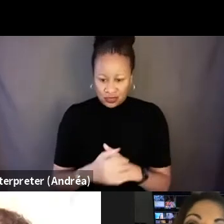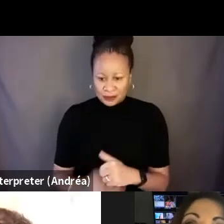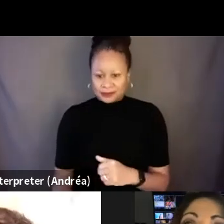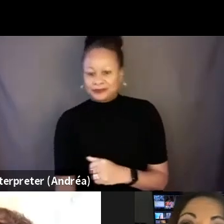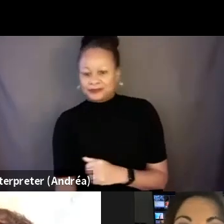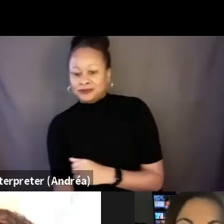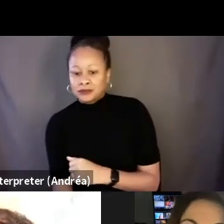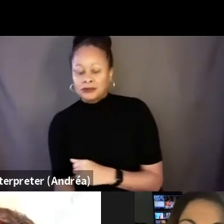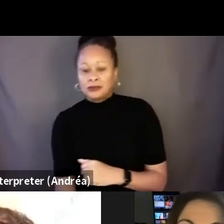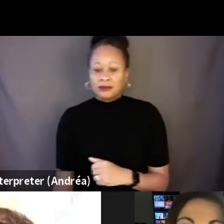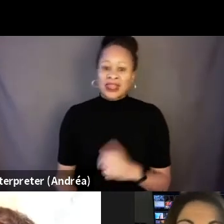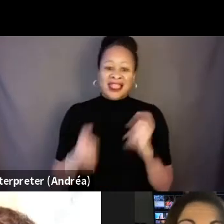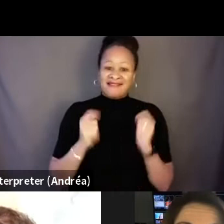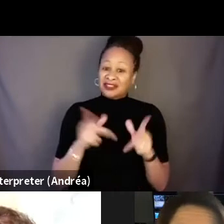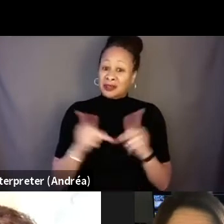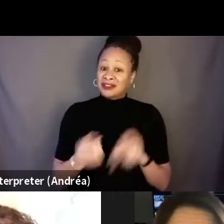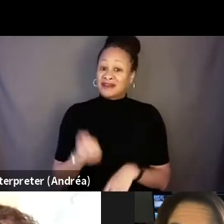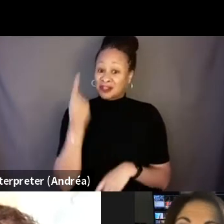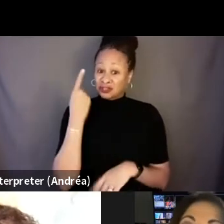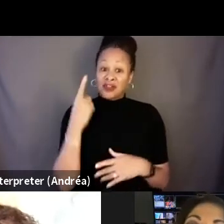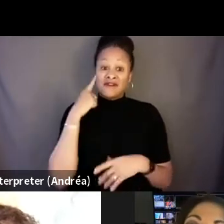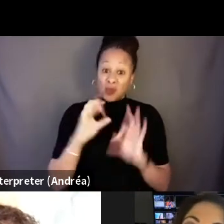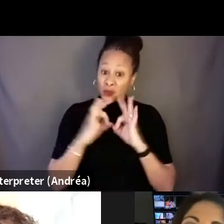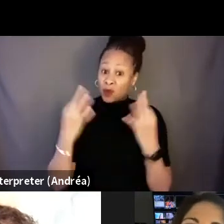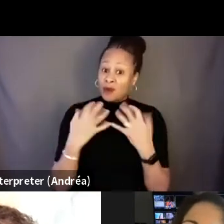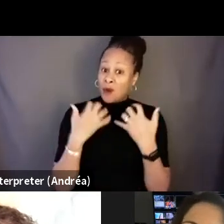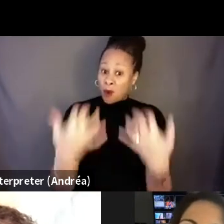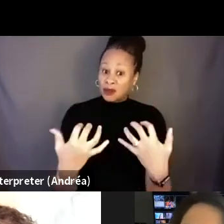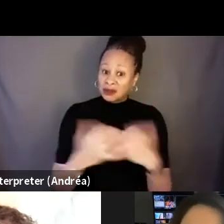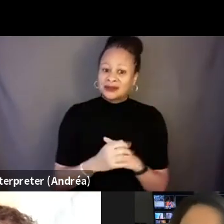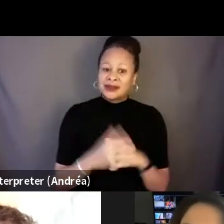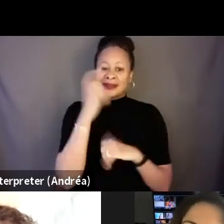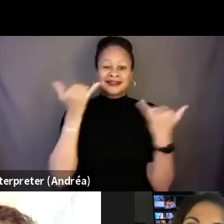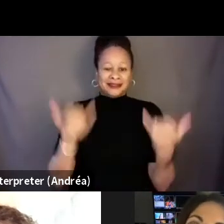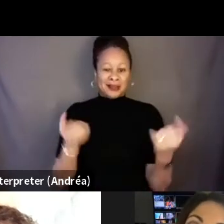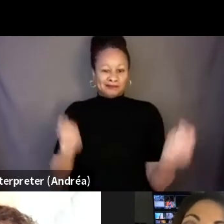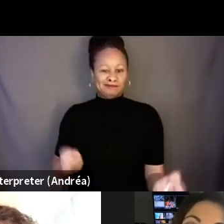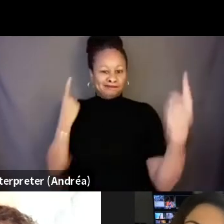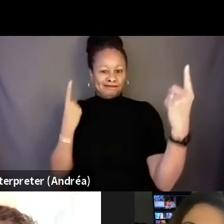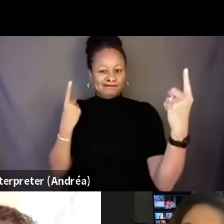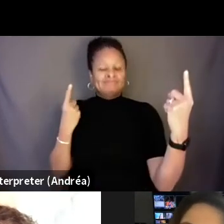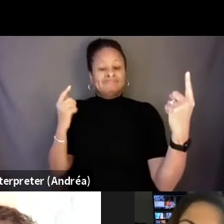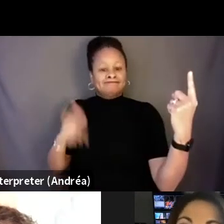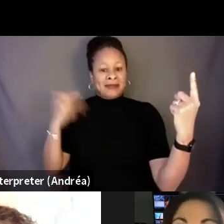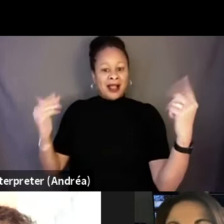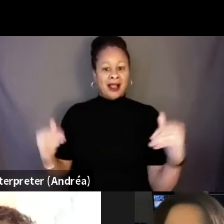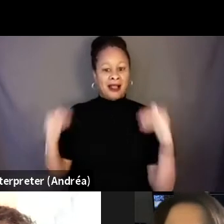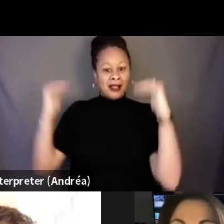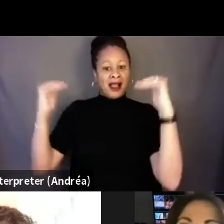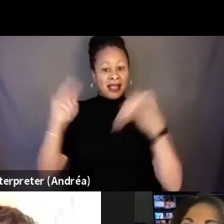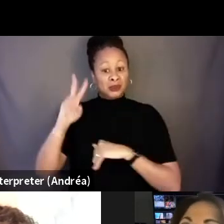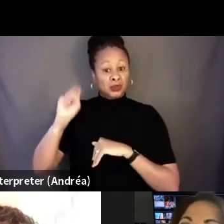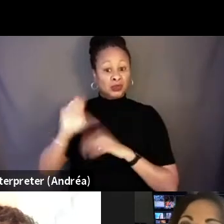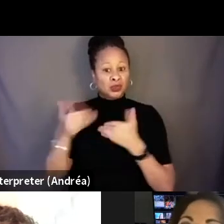a faster place of understanding for the audience, because you understand at a higher level in your